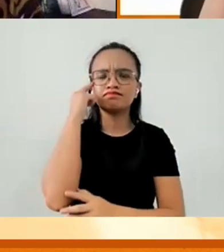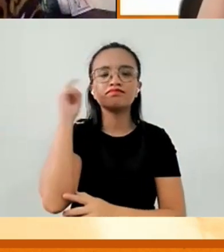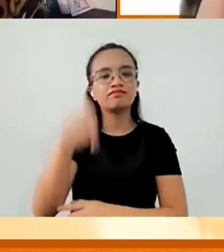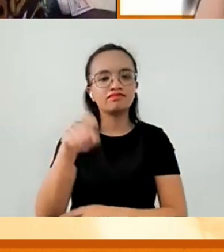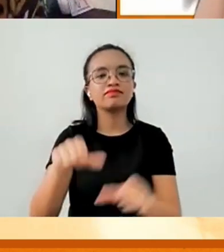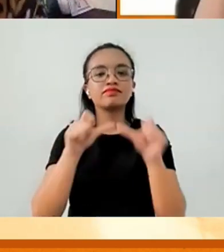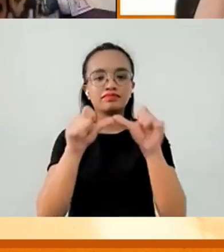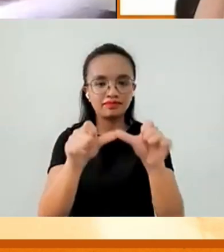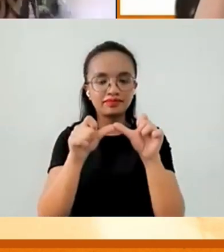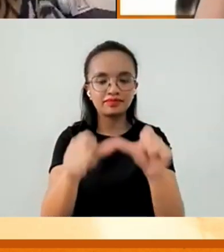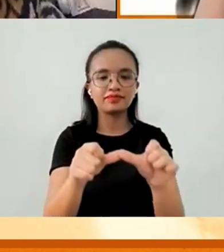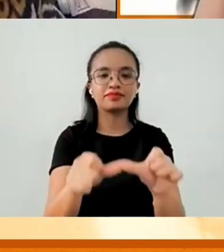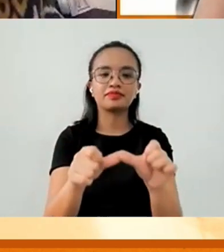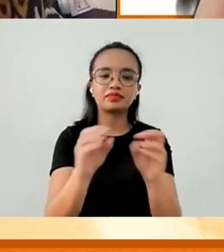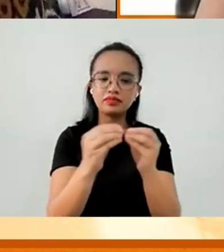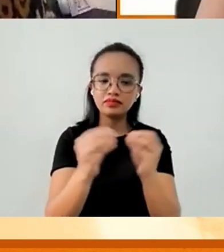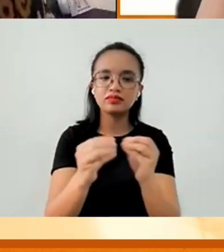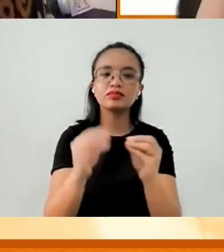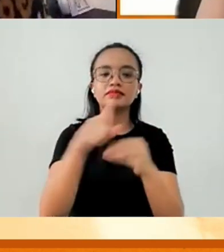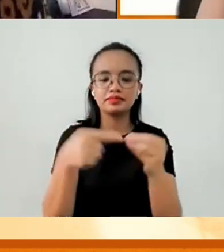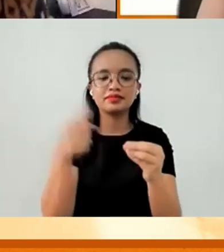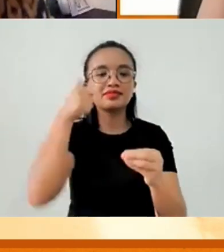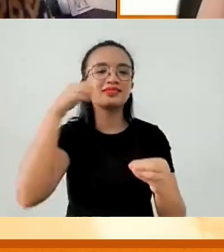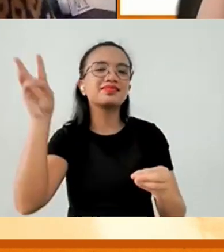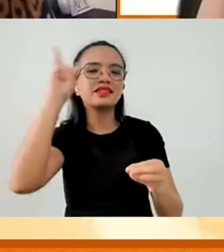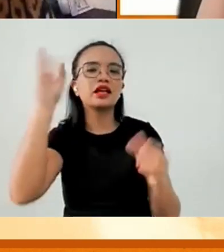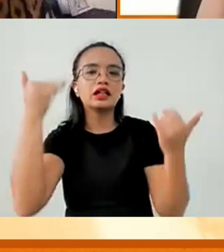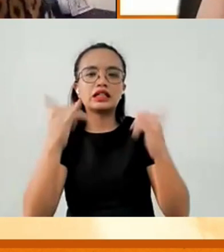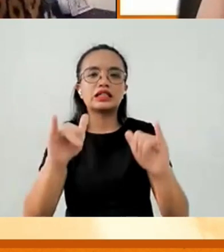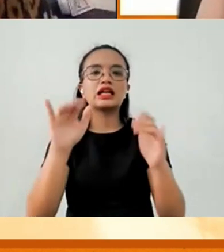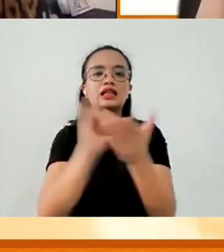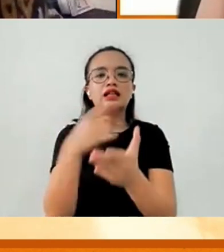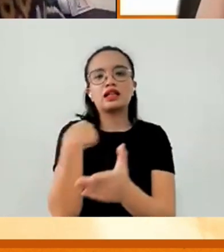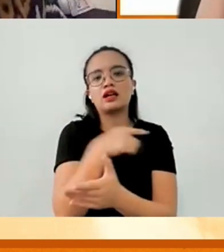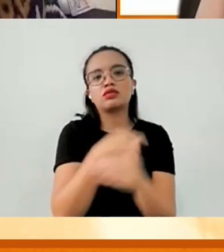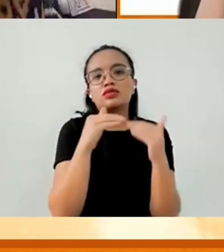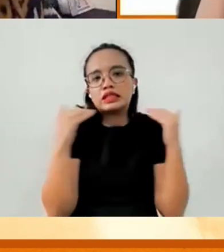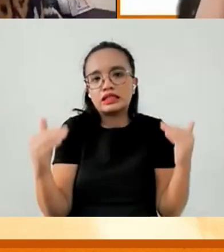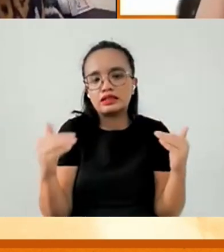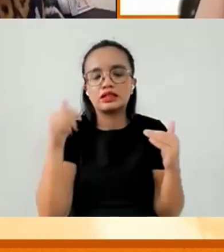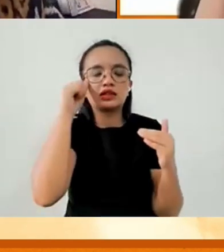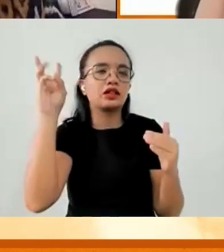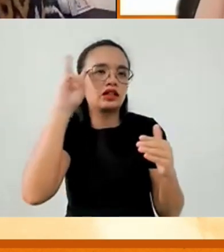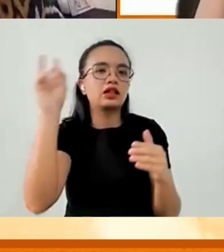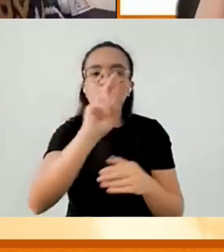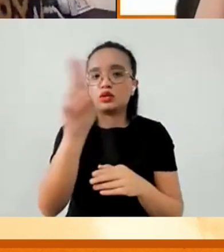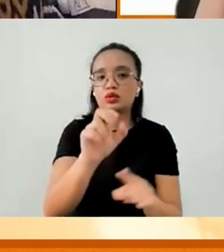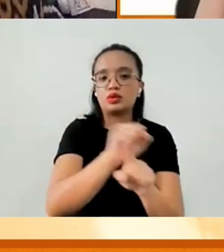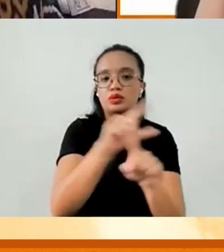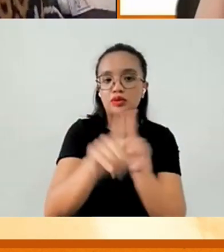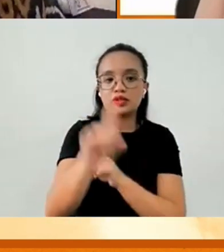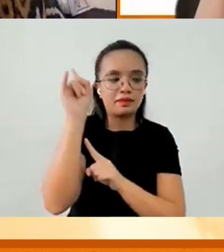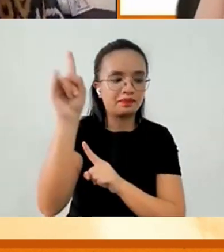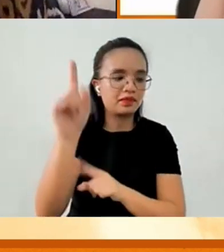the awareness. We're still in the awareness stage in terms of this issue. So use of social media,